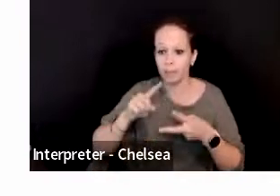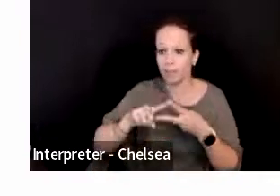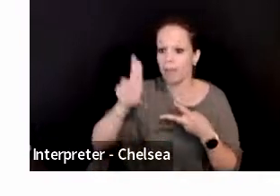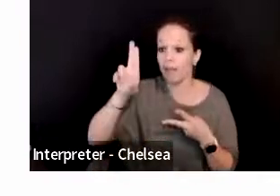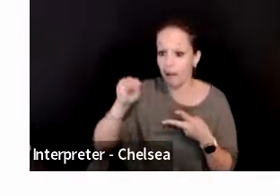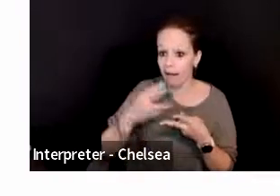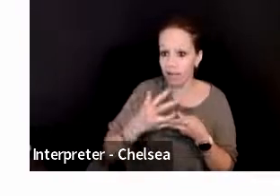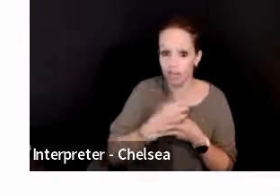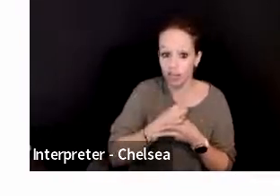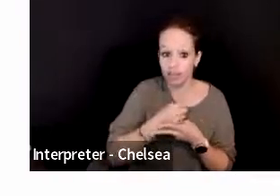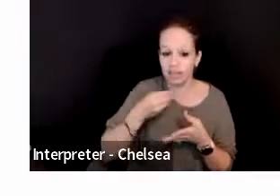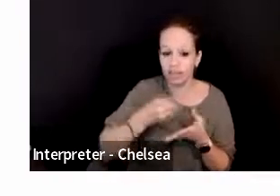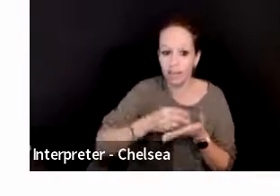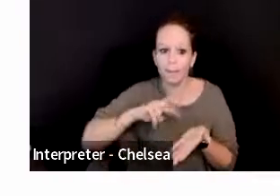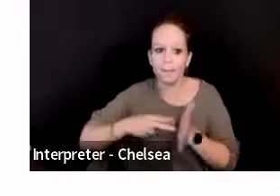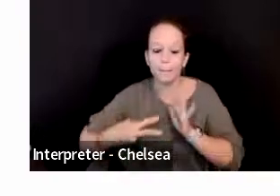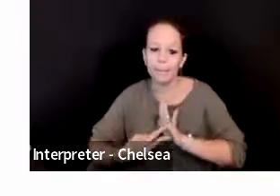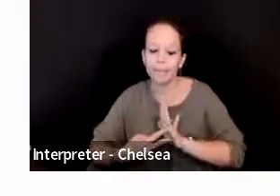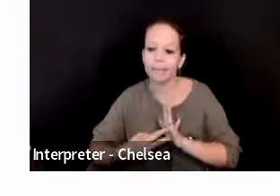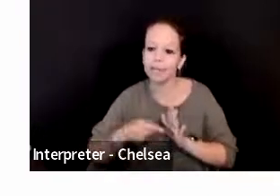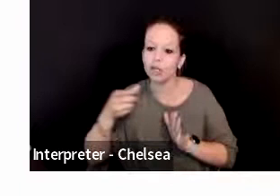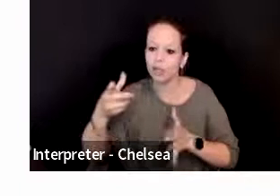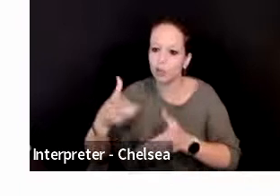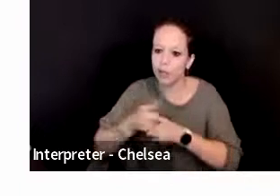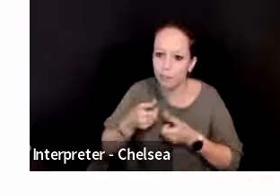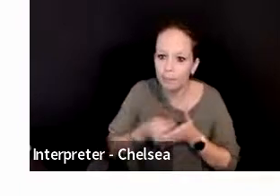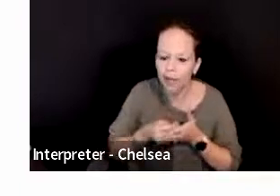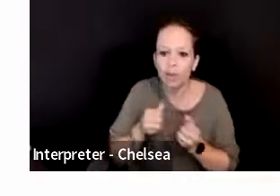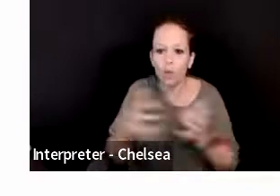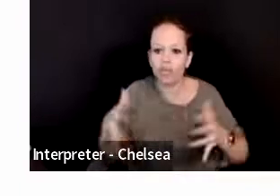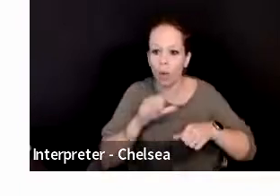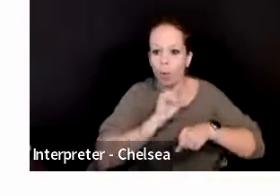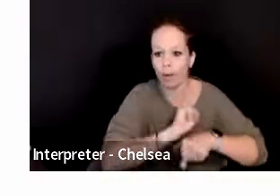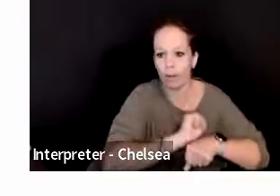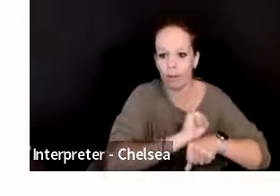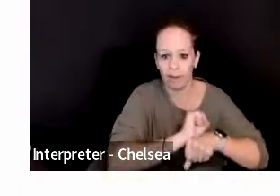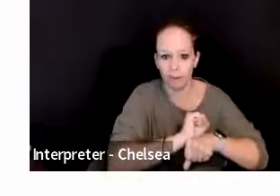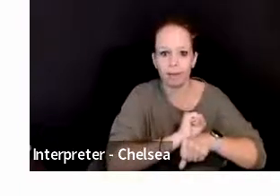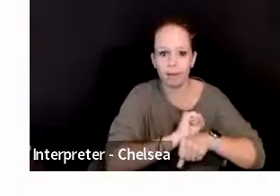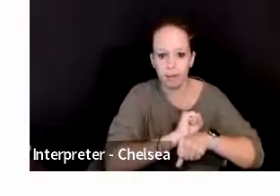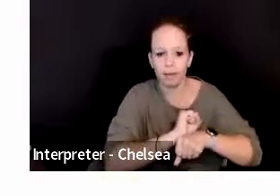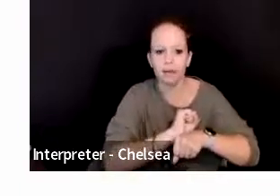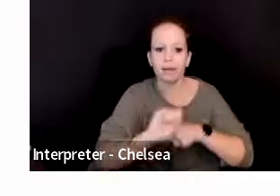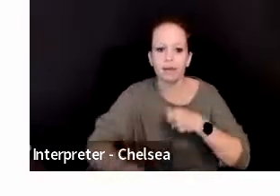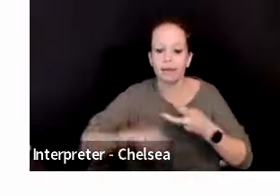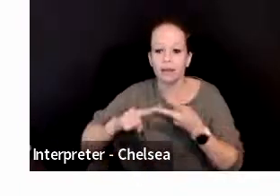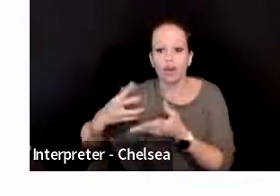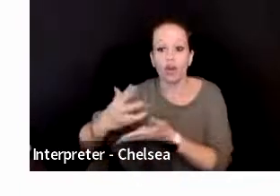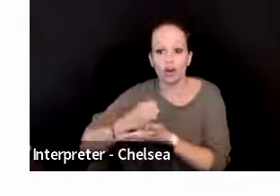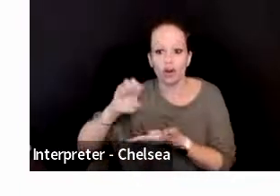other benefit you receive without having to perform some kind of work or service, and earned